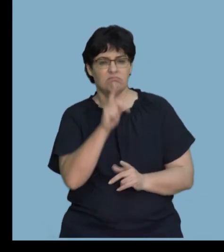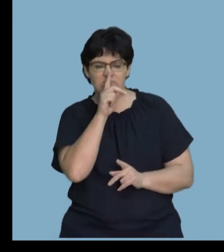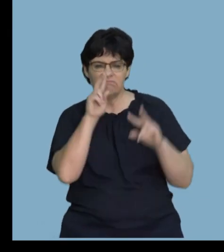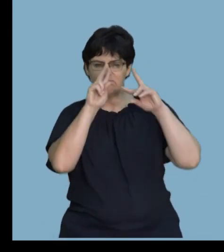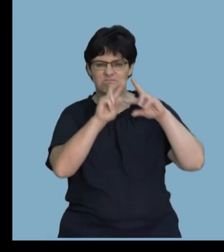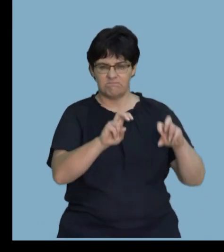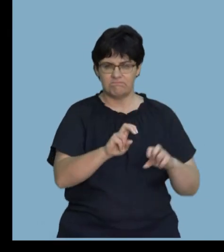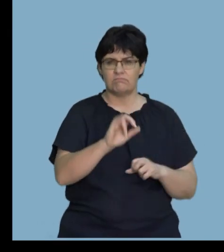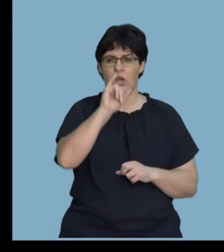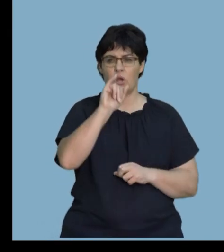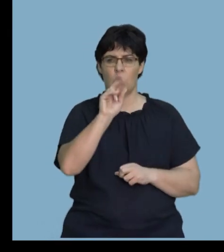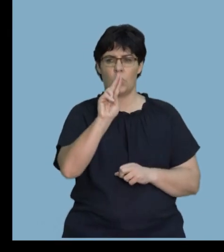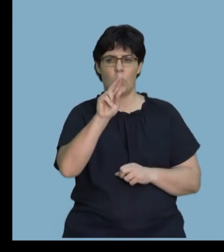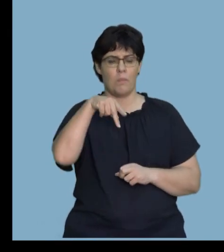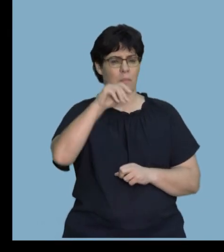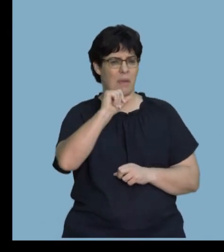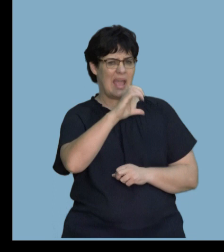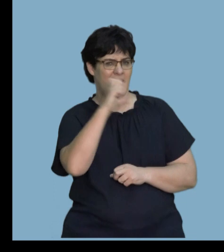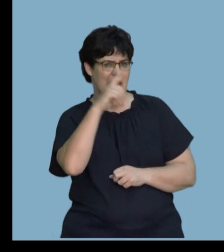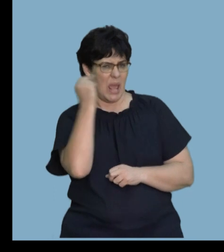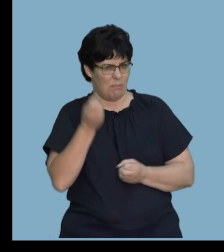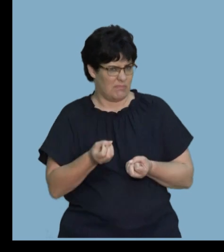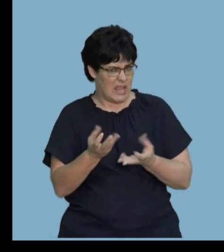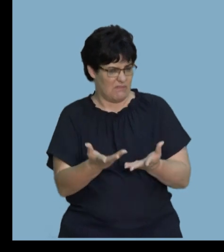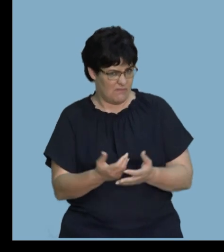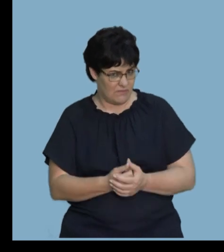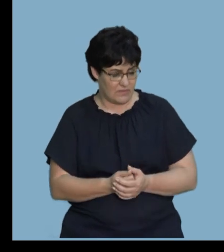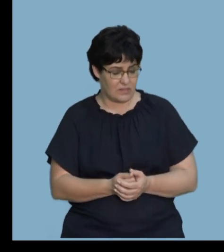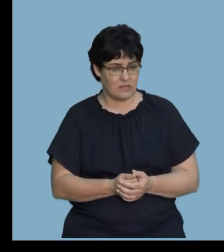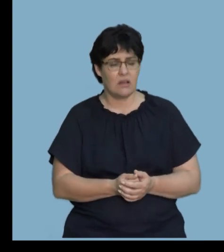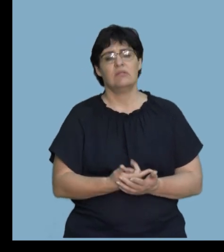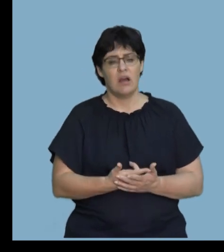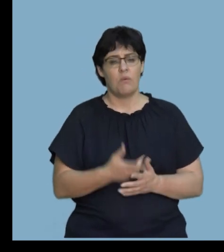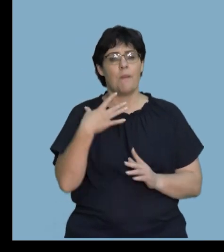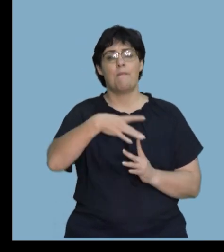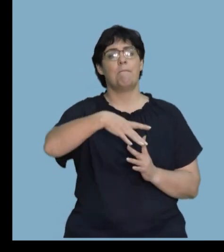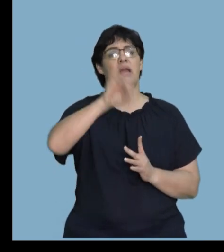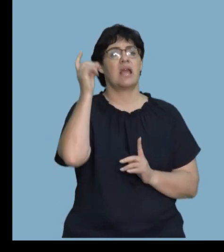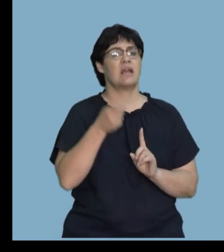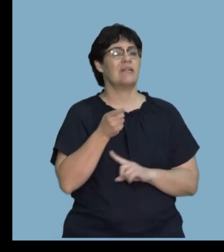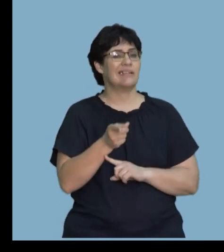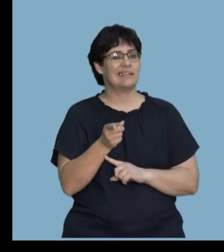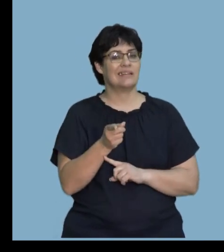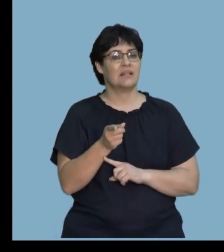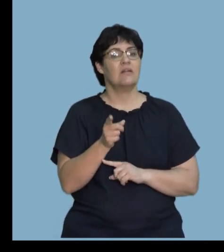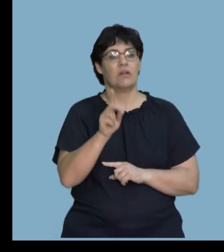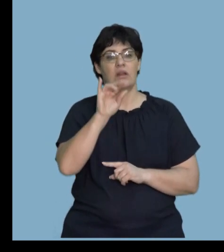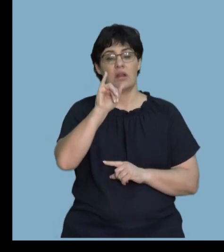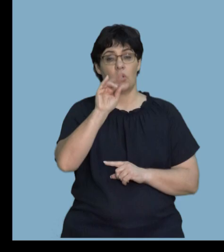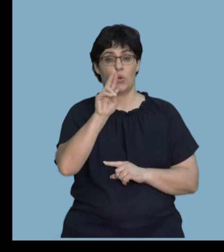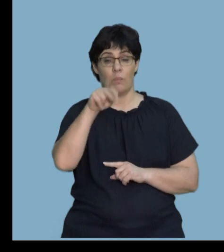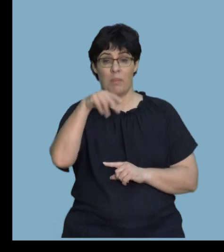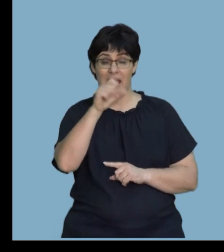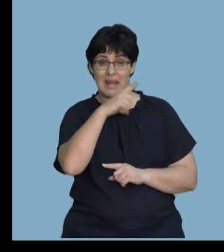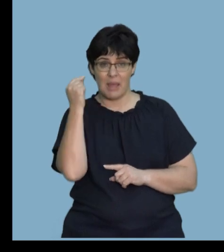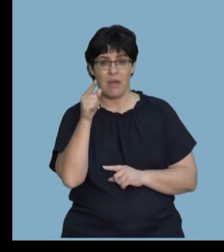the IUPAC name that's given. Now, one of the things that we obviously pick up from the IUPAC name that's given